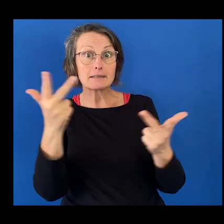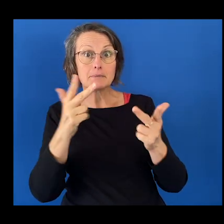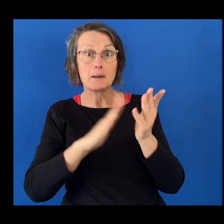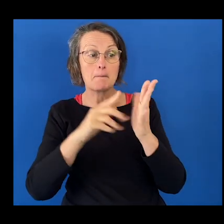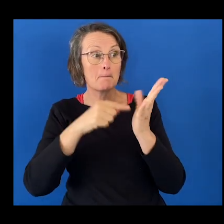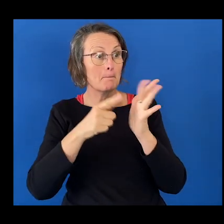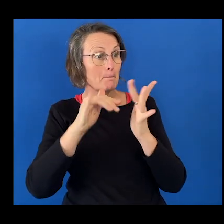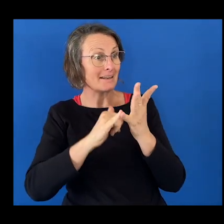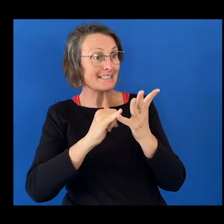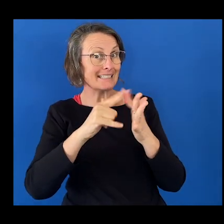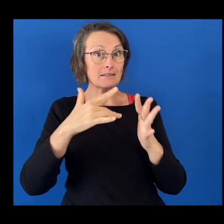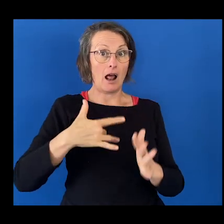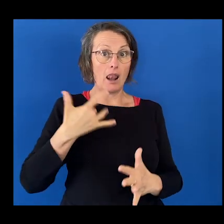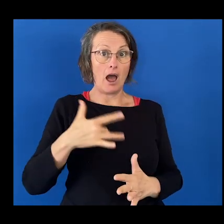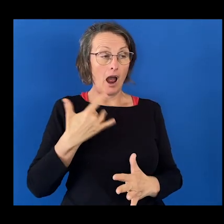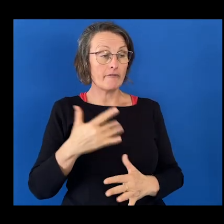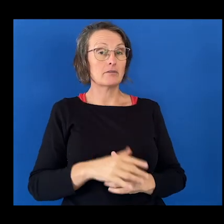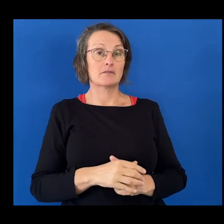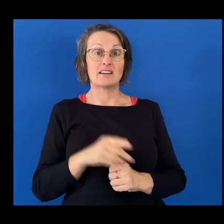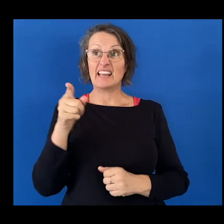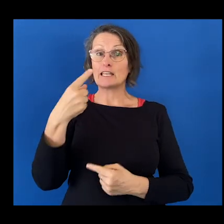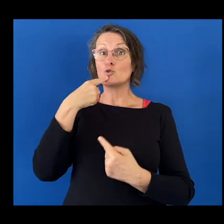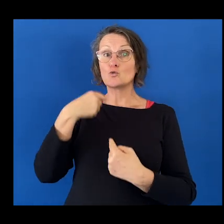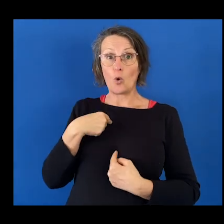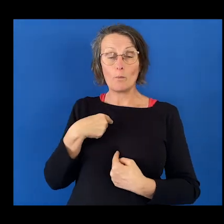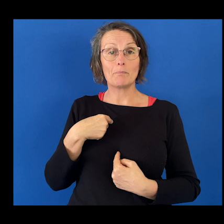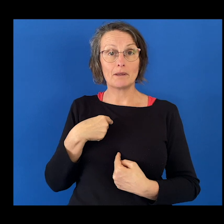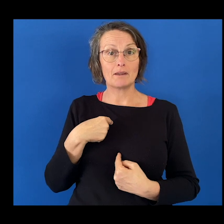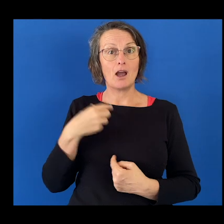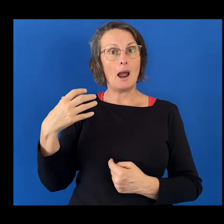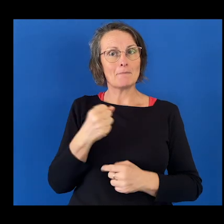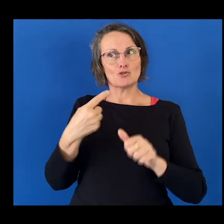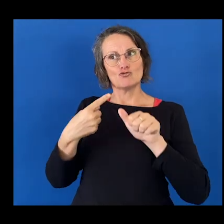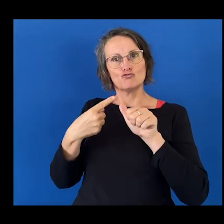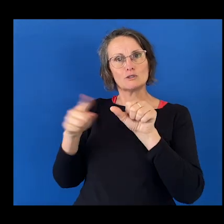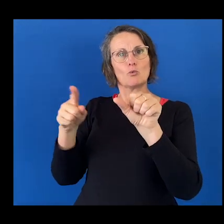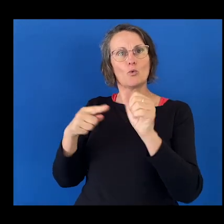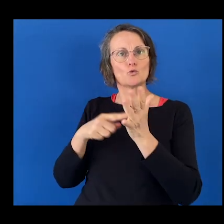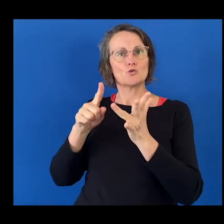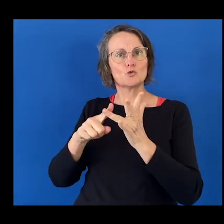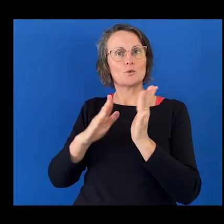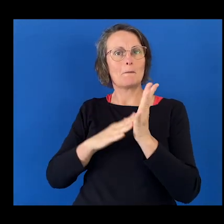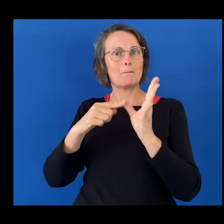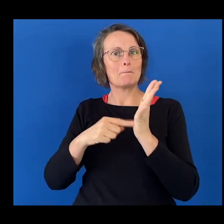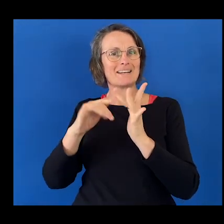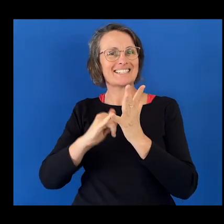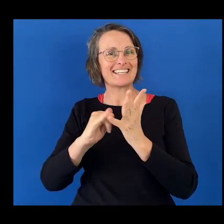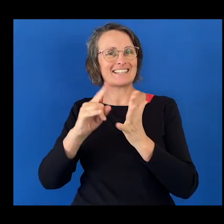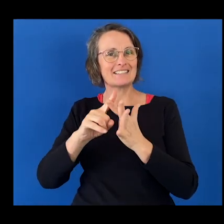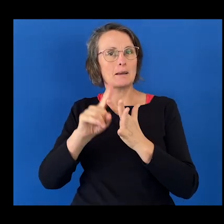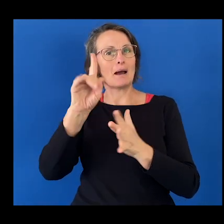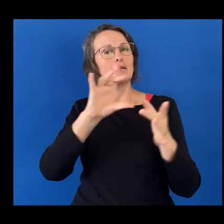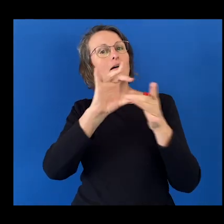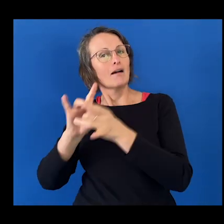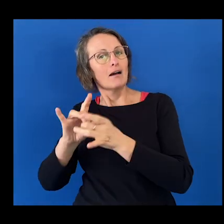this, participating in this exhibition. And the brief I was given was to respond to Matisse in the